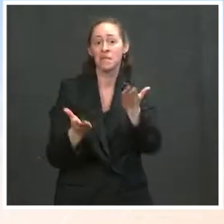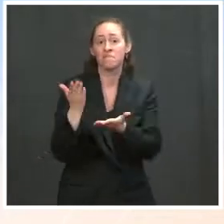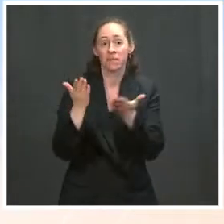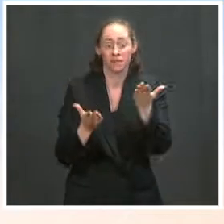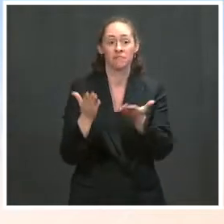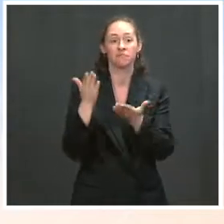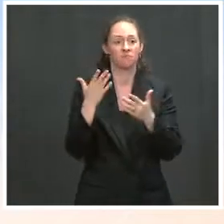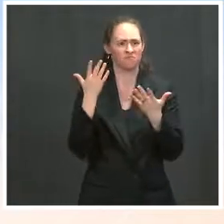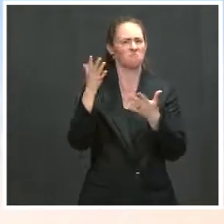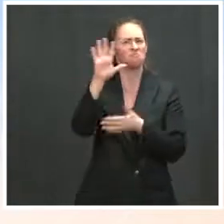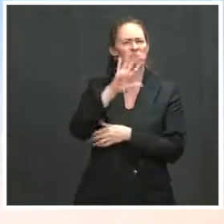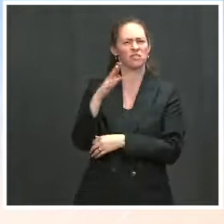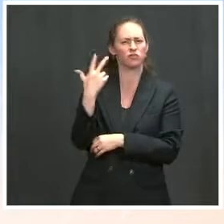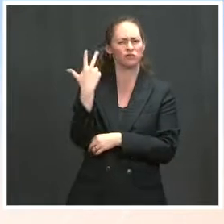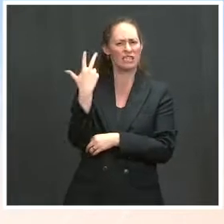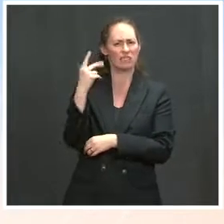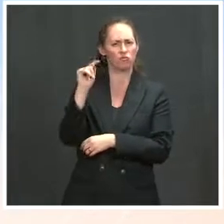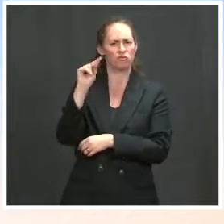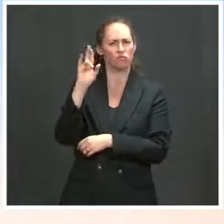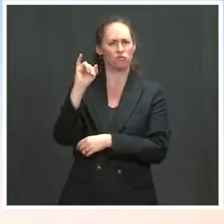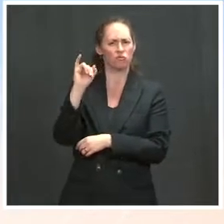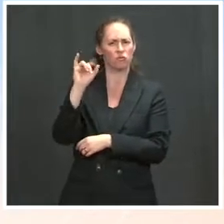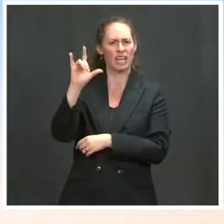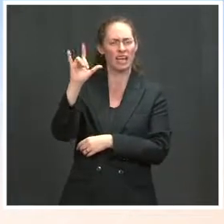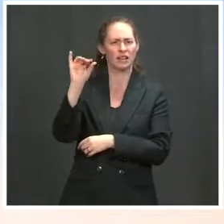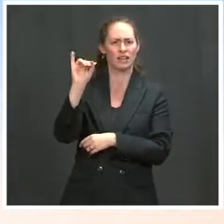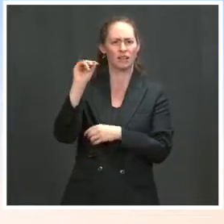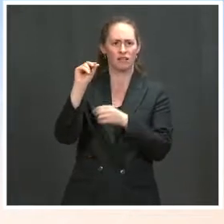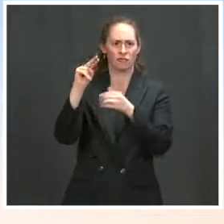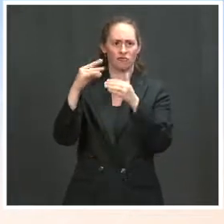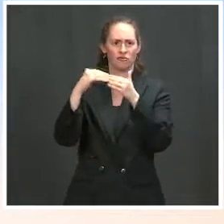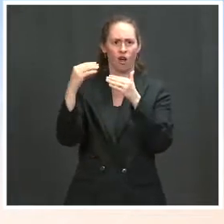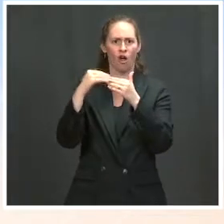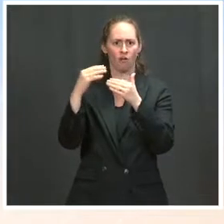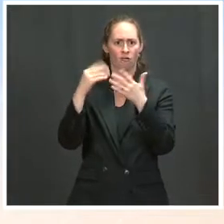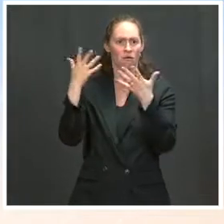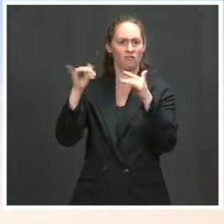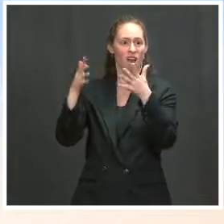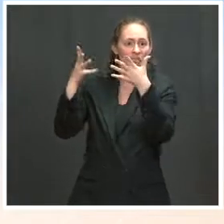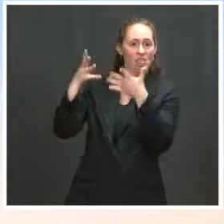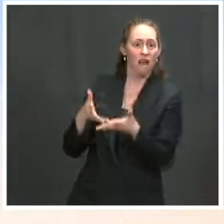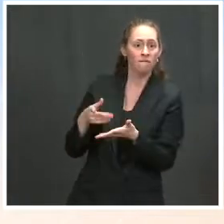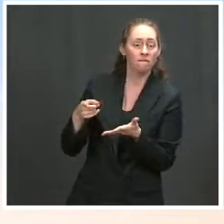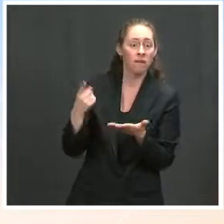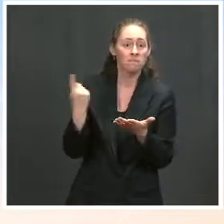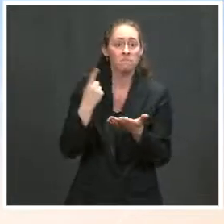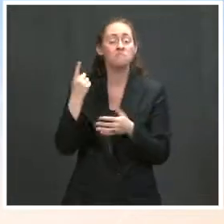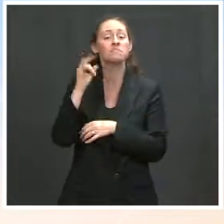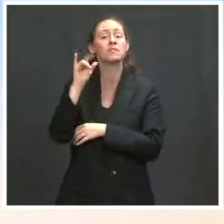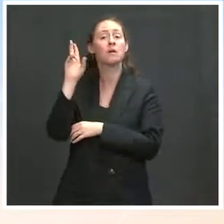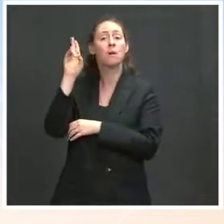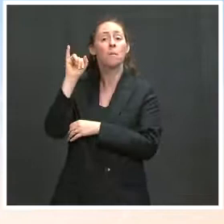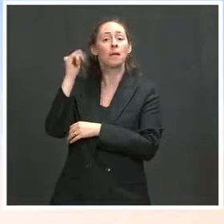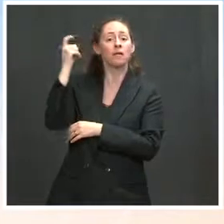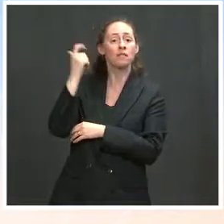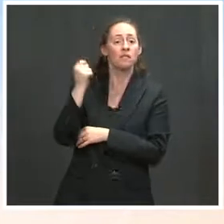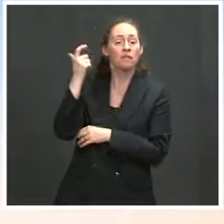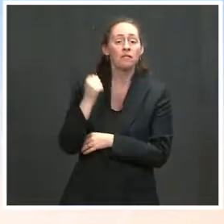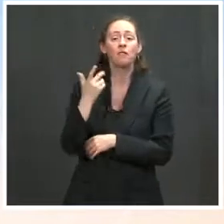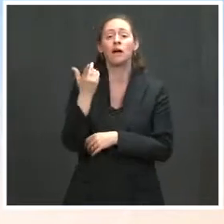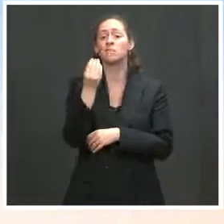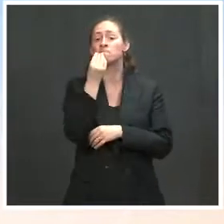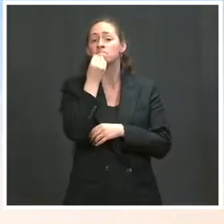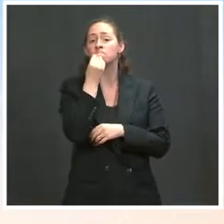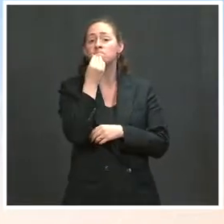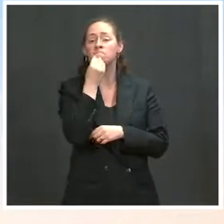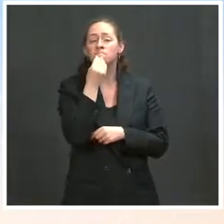been obligated or is for PPP, unemployment insurance or nutrition assistance, where the money is going